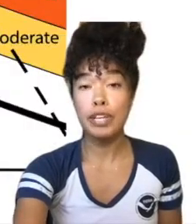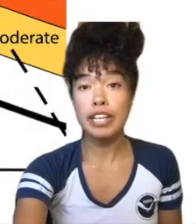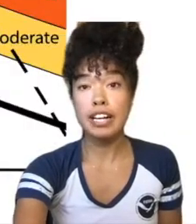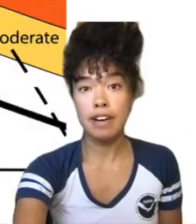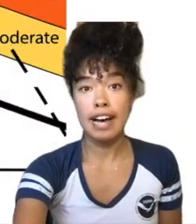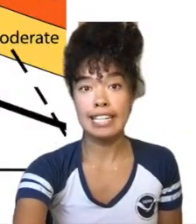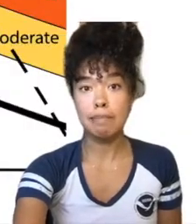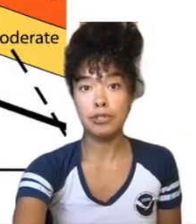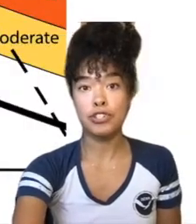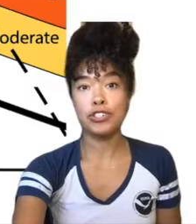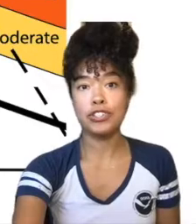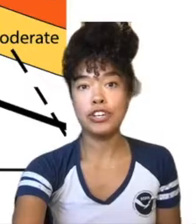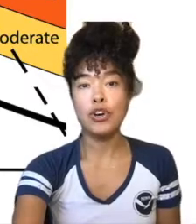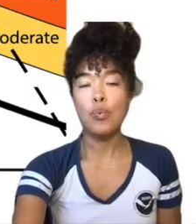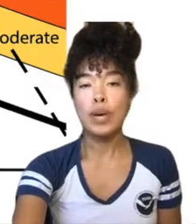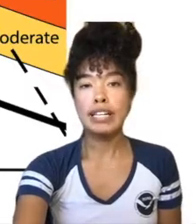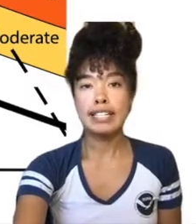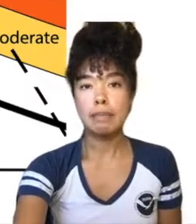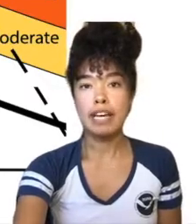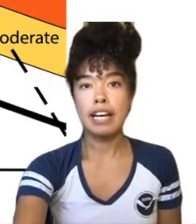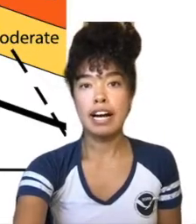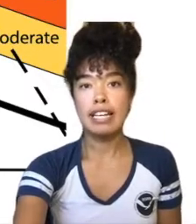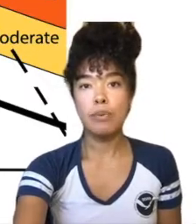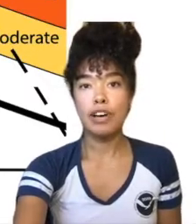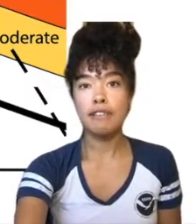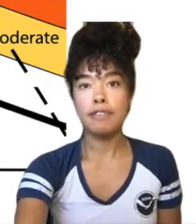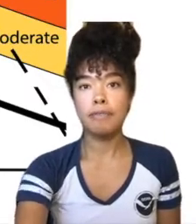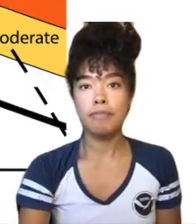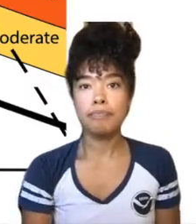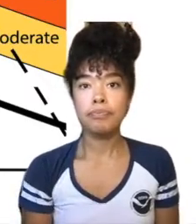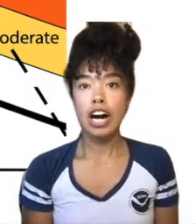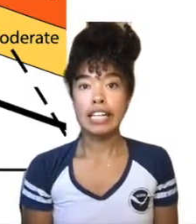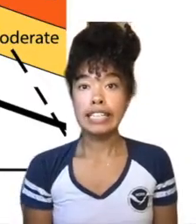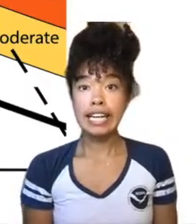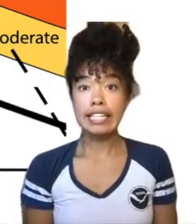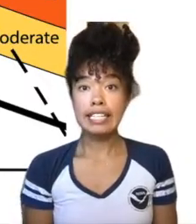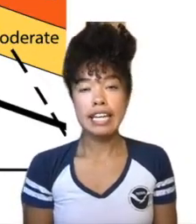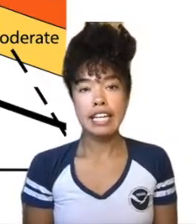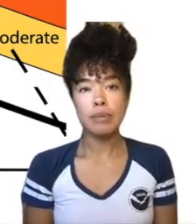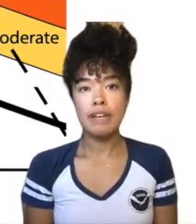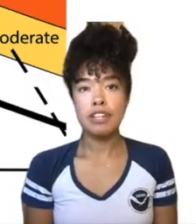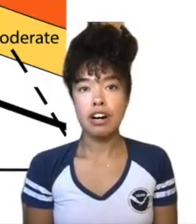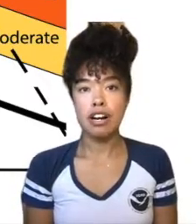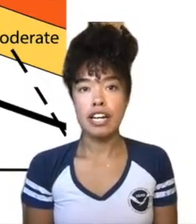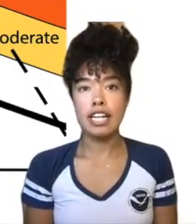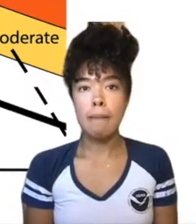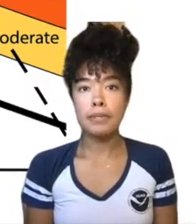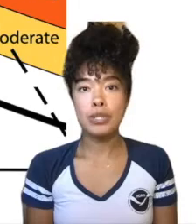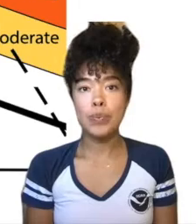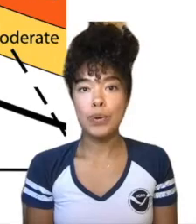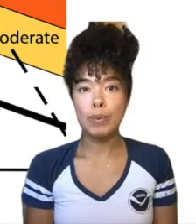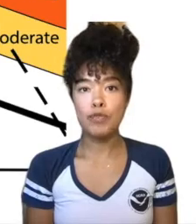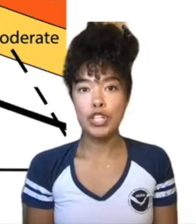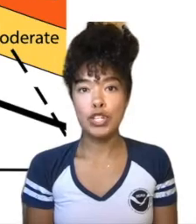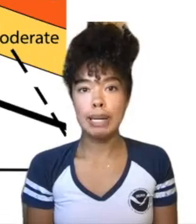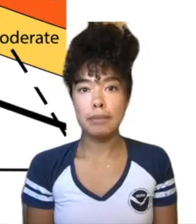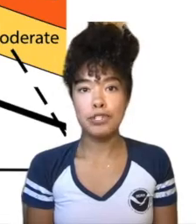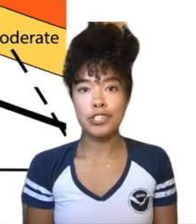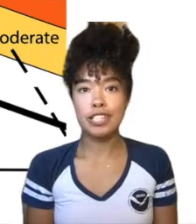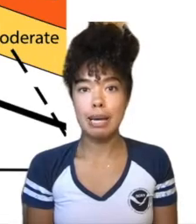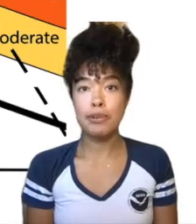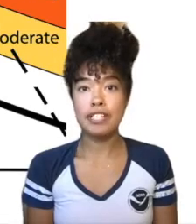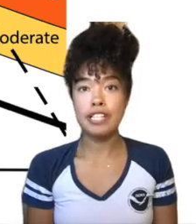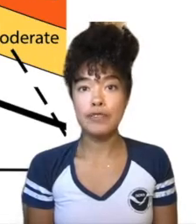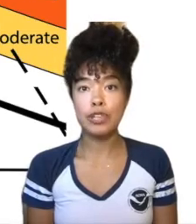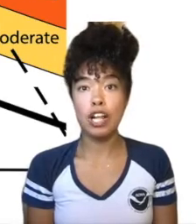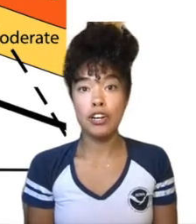full week of high temperatures, we anticipate a heat wave. On land, heat waves are anomalously warm regional temperatures